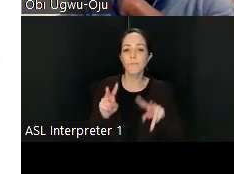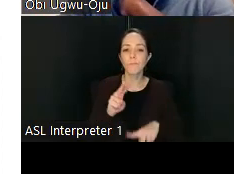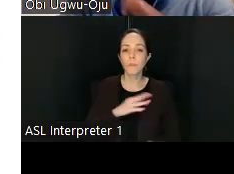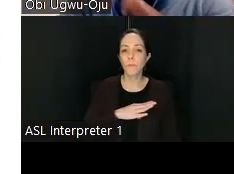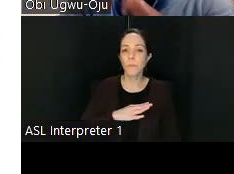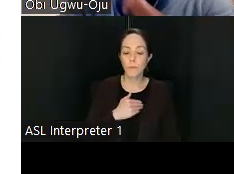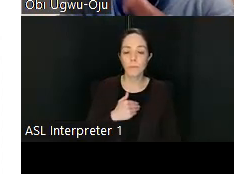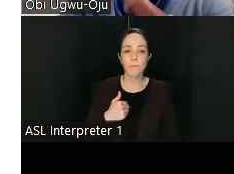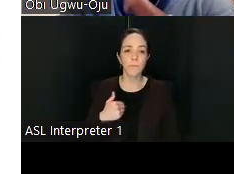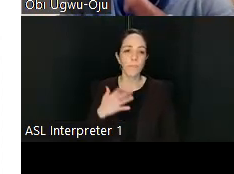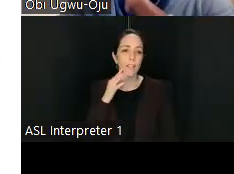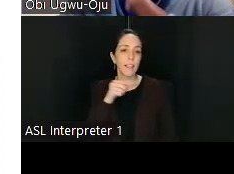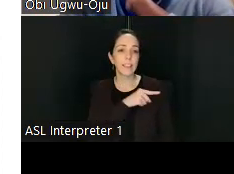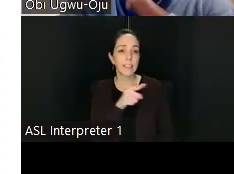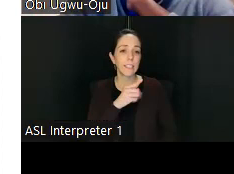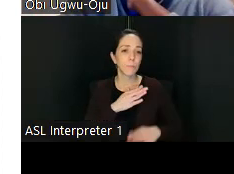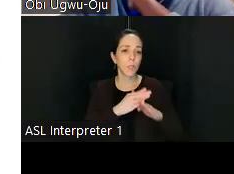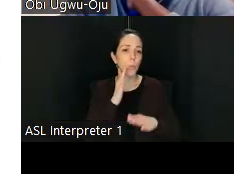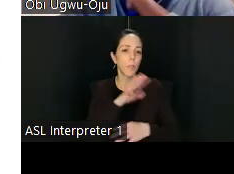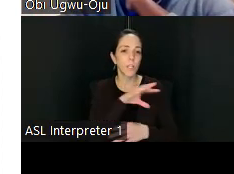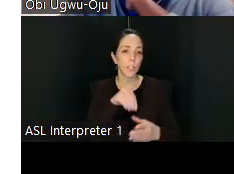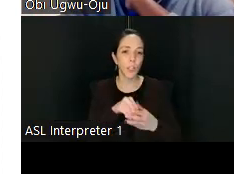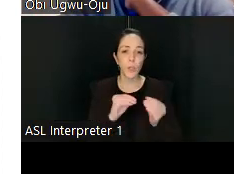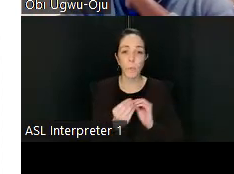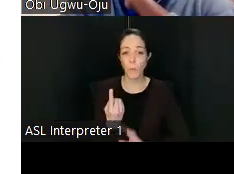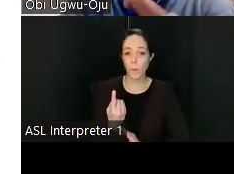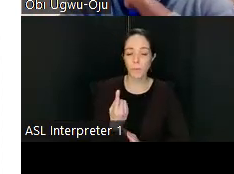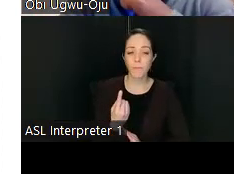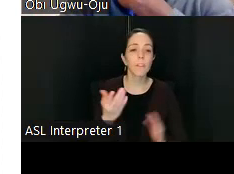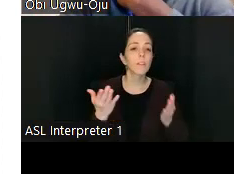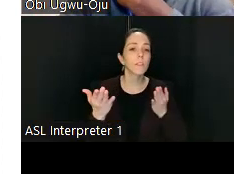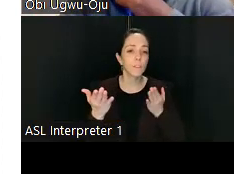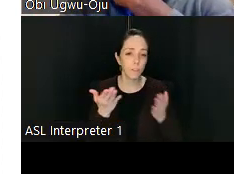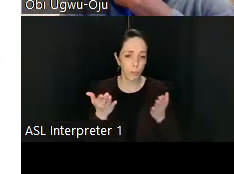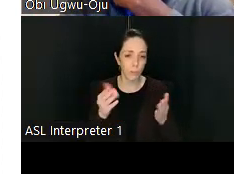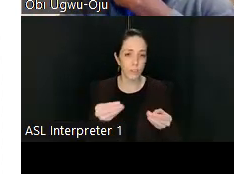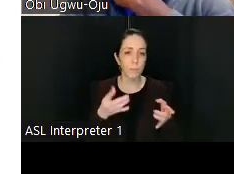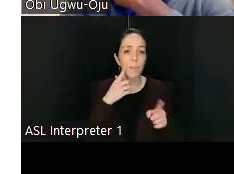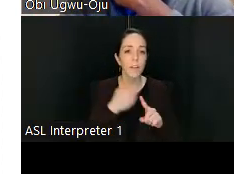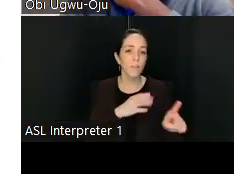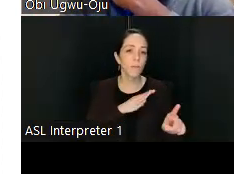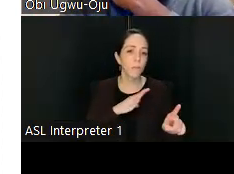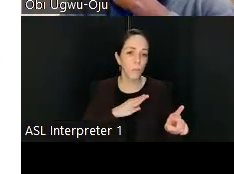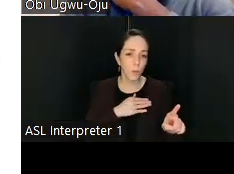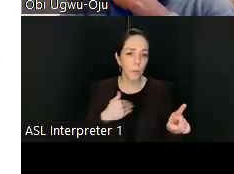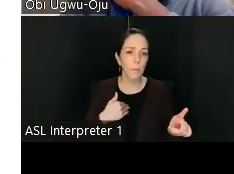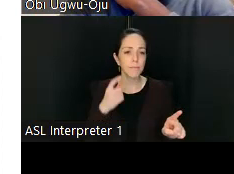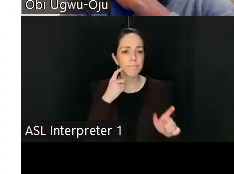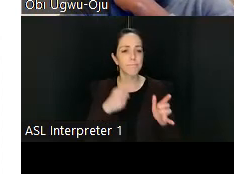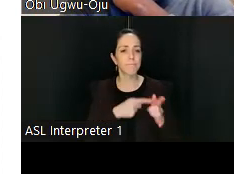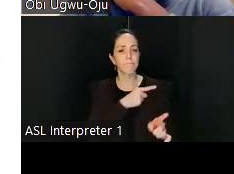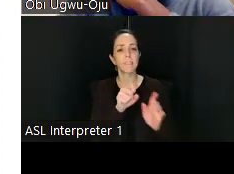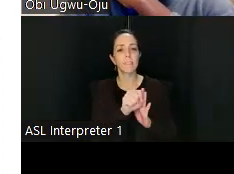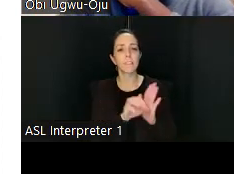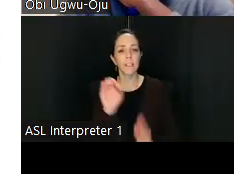These protections may include, subpoint one, the services provided by the board members being recognized by the state of Oregon